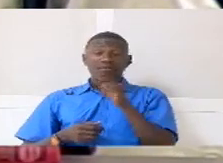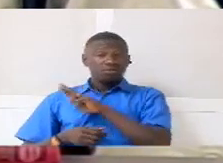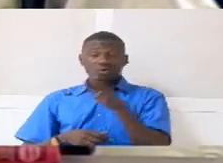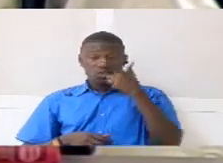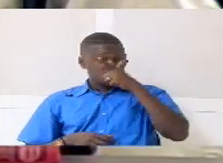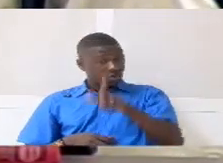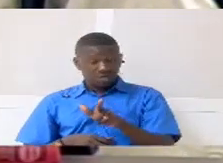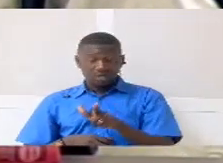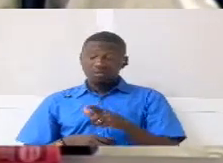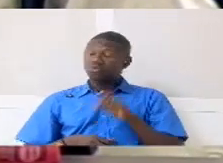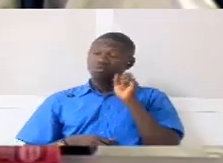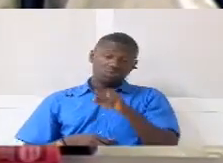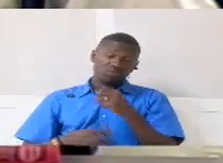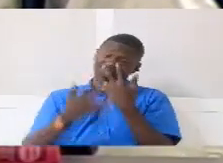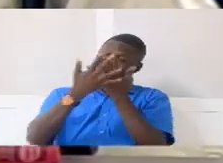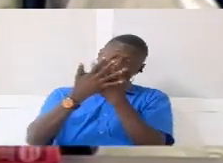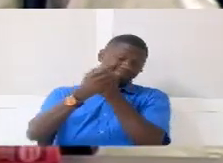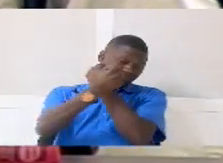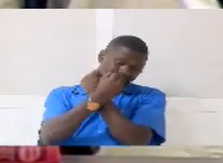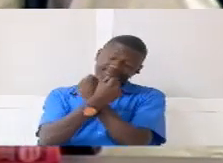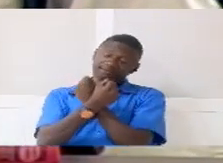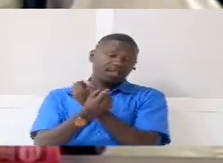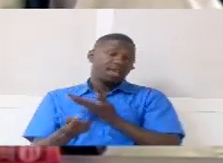are unfortunate, you will get to prison.